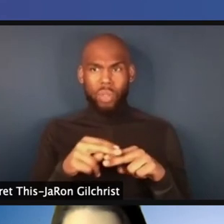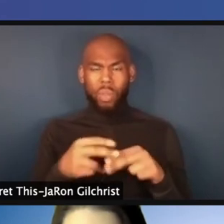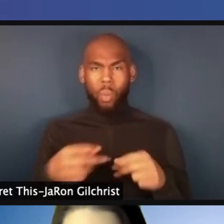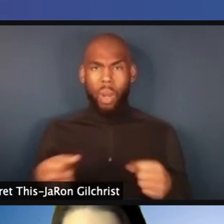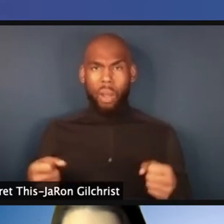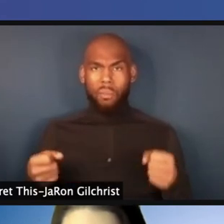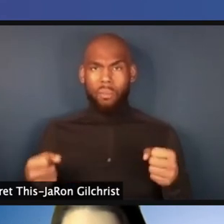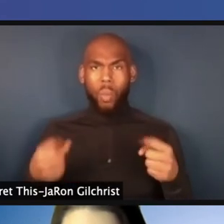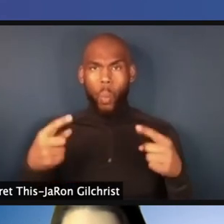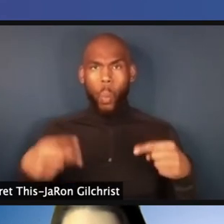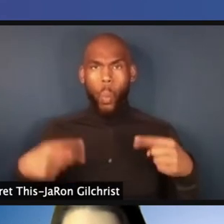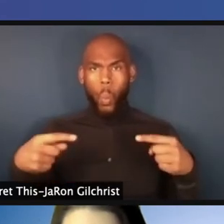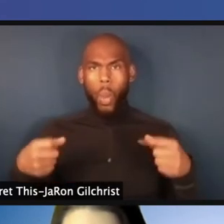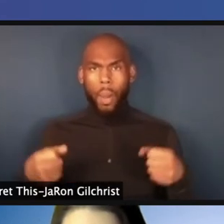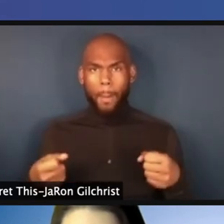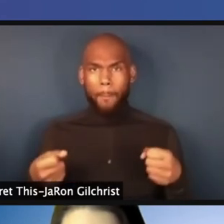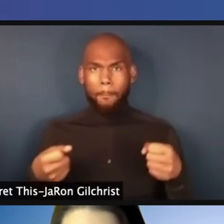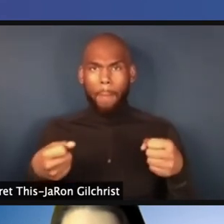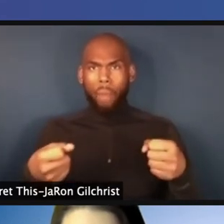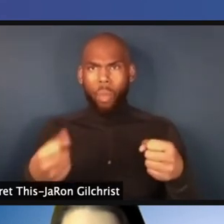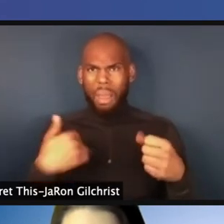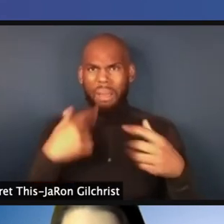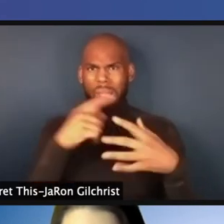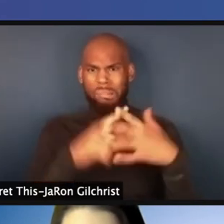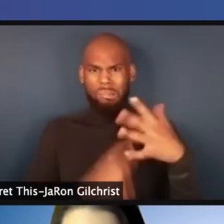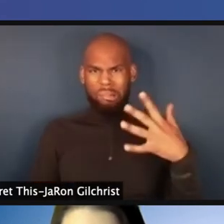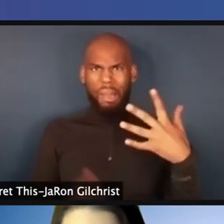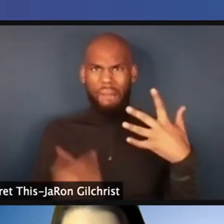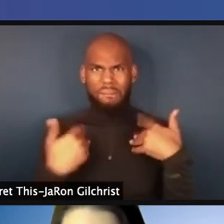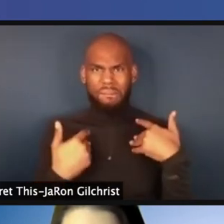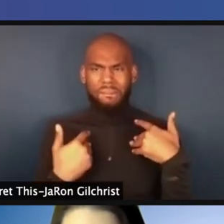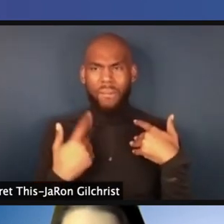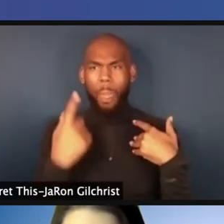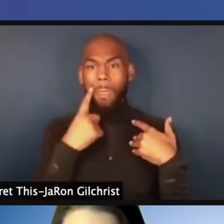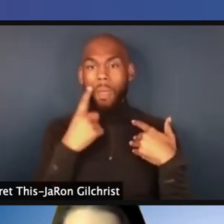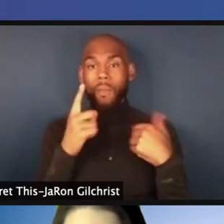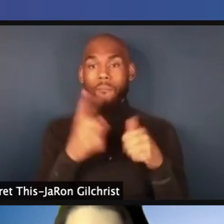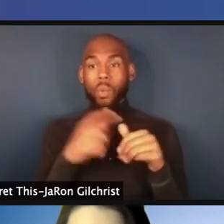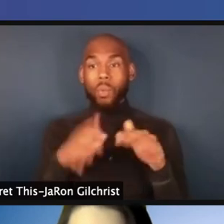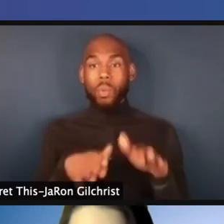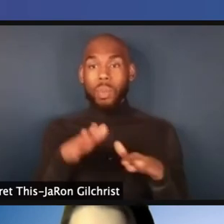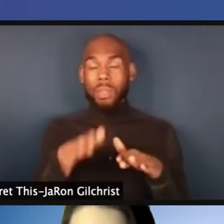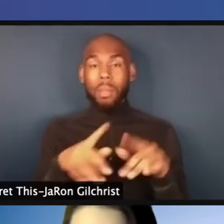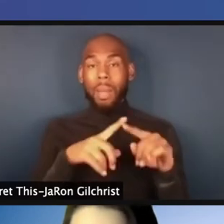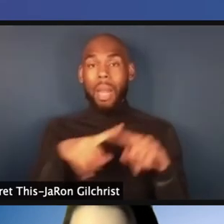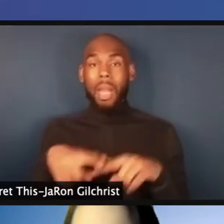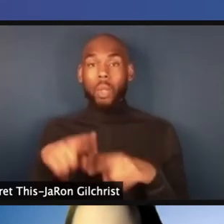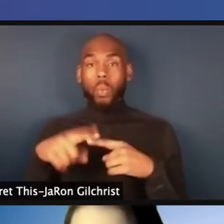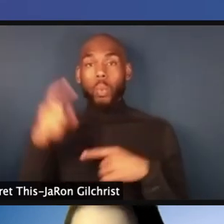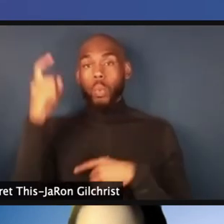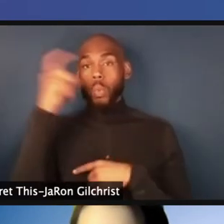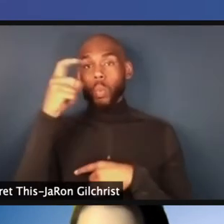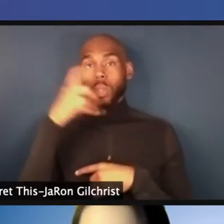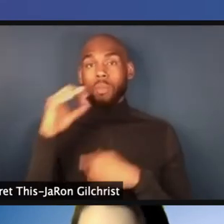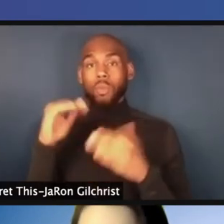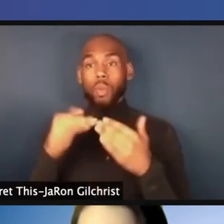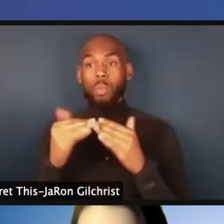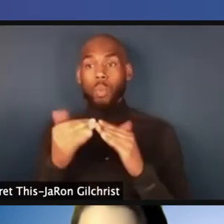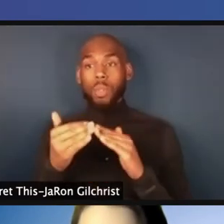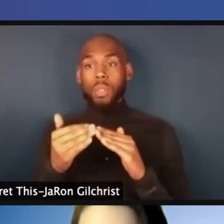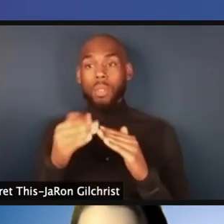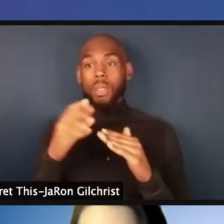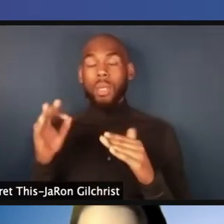already. Anyway, and so I think a wonderful first step is leaning into the wisdom of your community and of your community that you may not